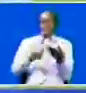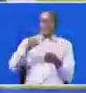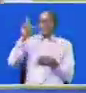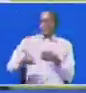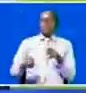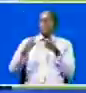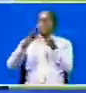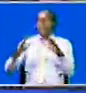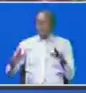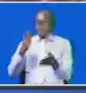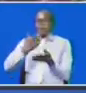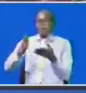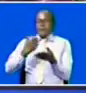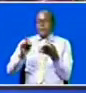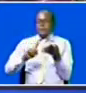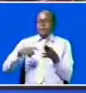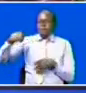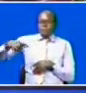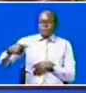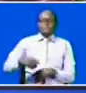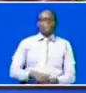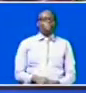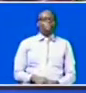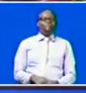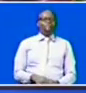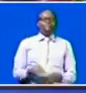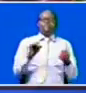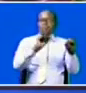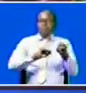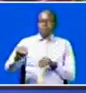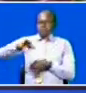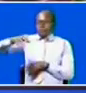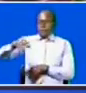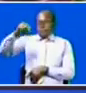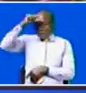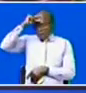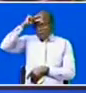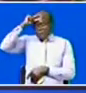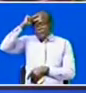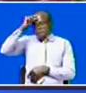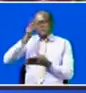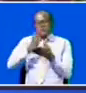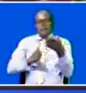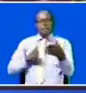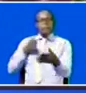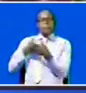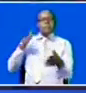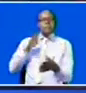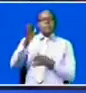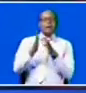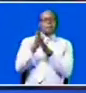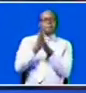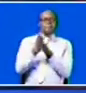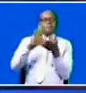spur manufacturing. GDP and transfers to county governments. But several things may stand in the way of his ambitious